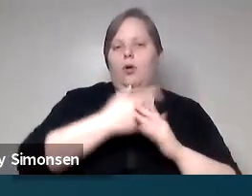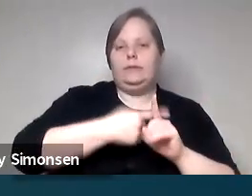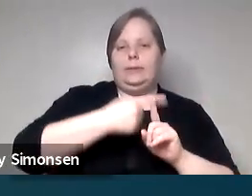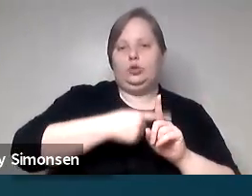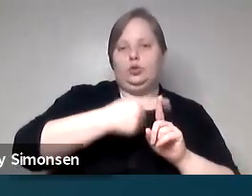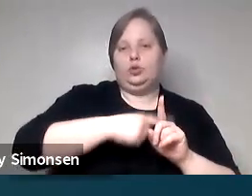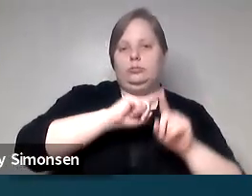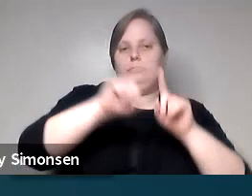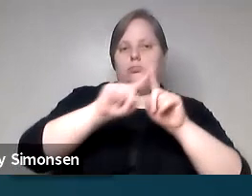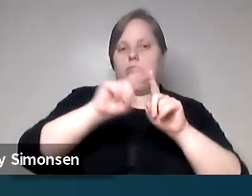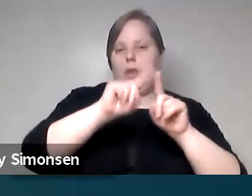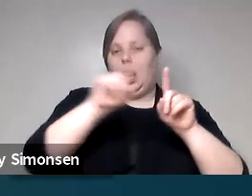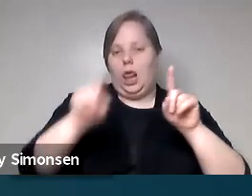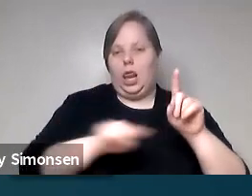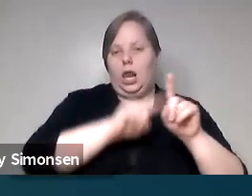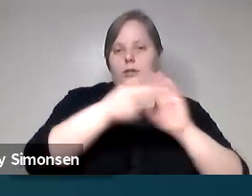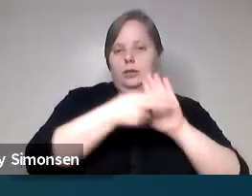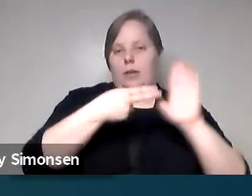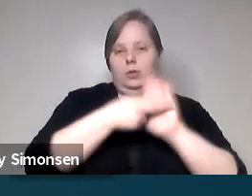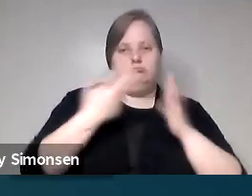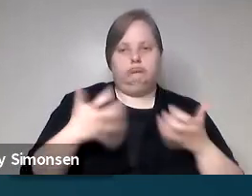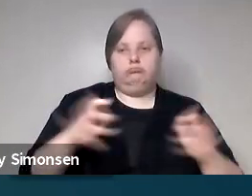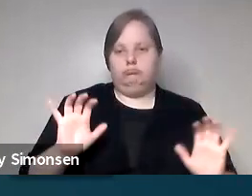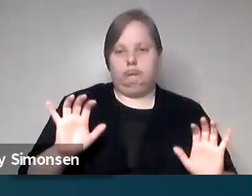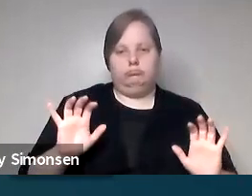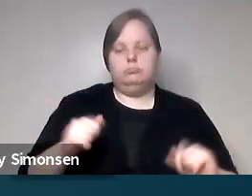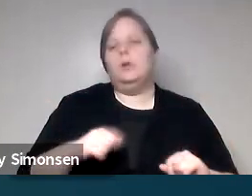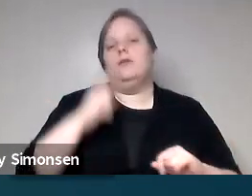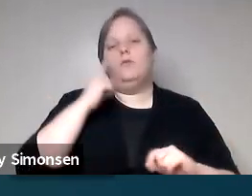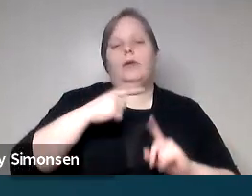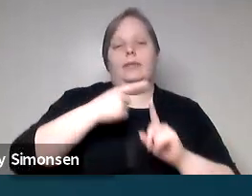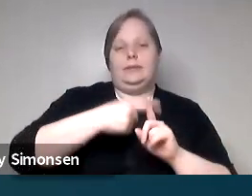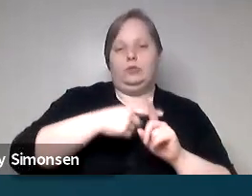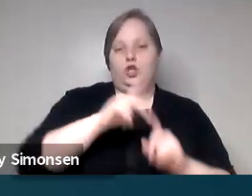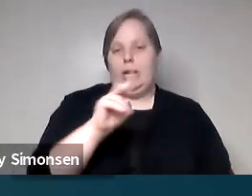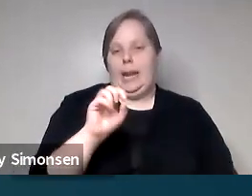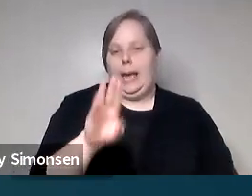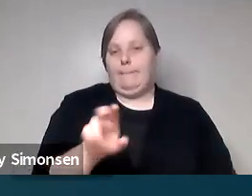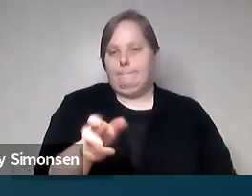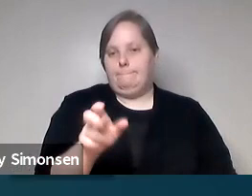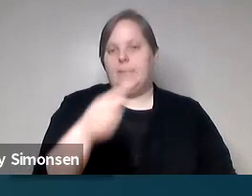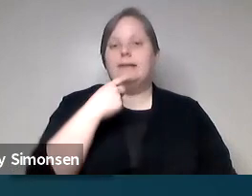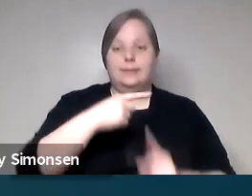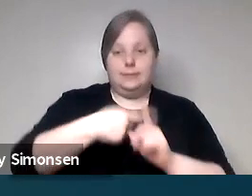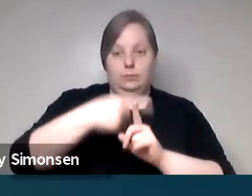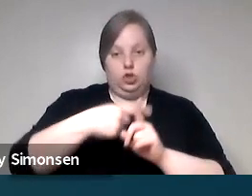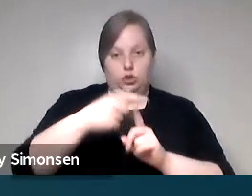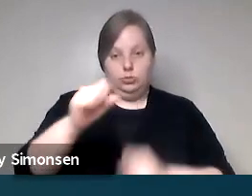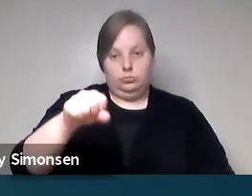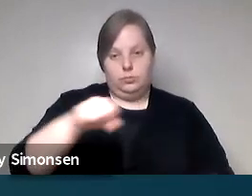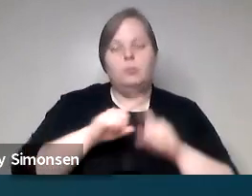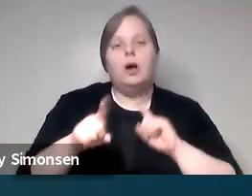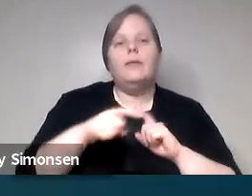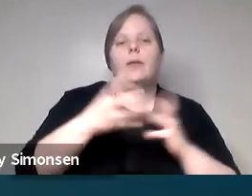temperatures to be labeled on the temperature knob. It is labeled temperatures, but they